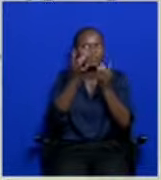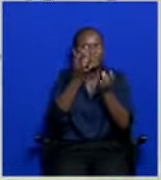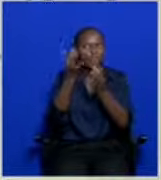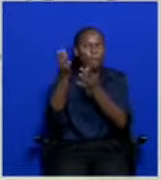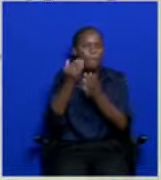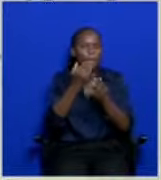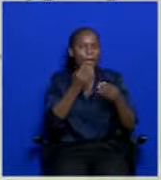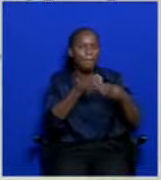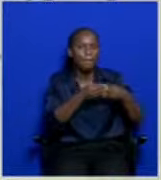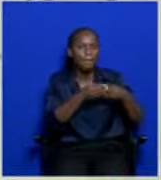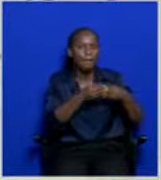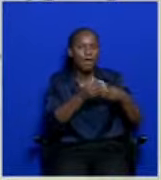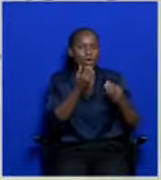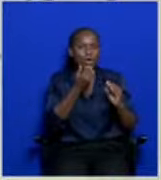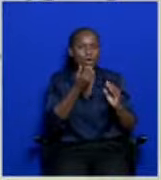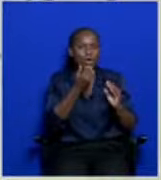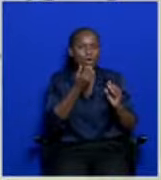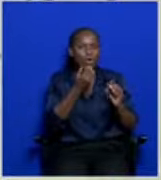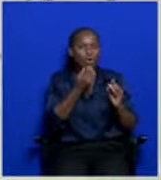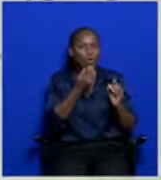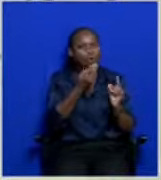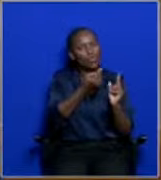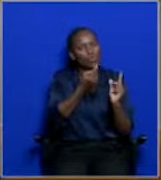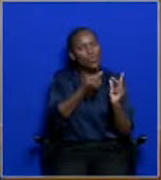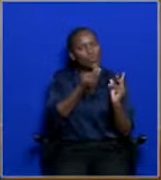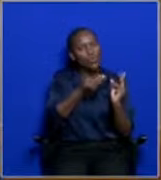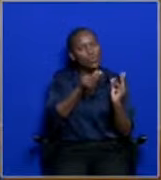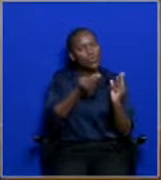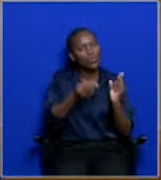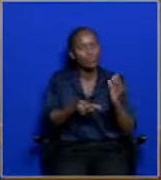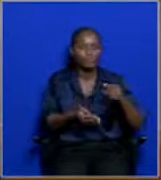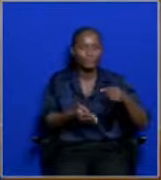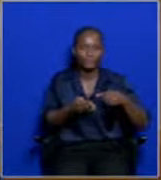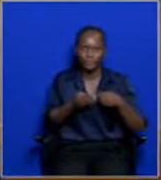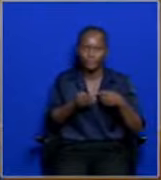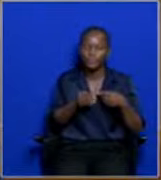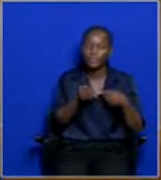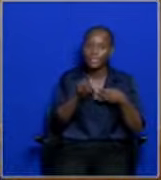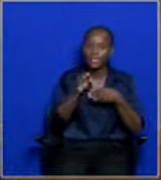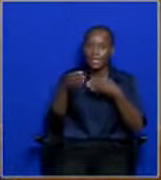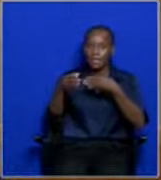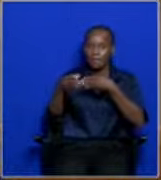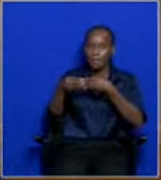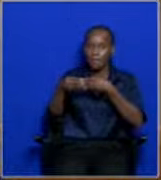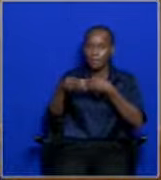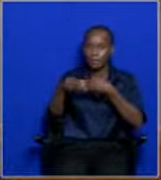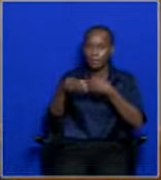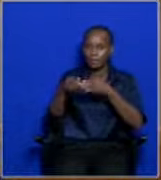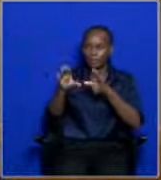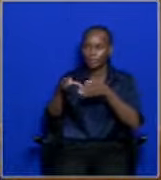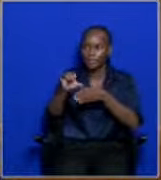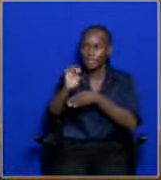These members are members of EMPD who are suspect on this matter.